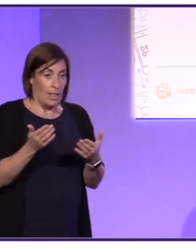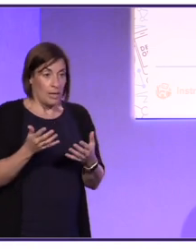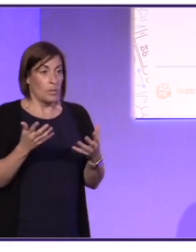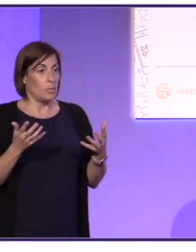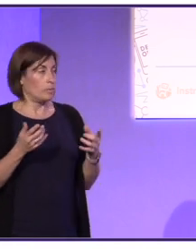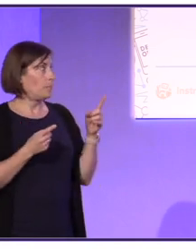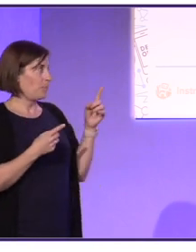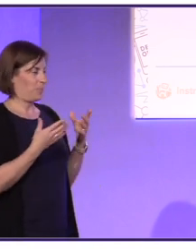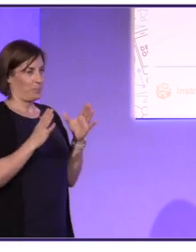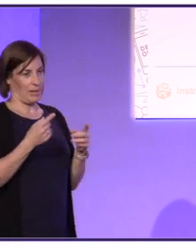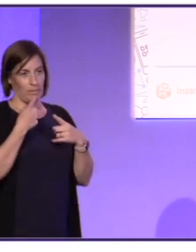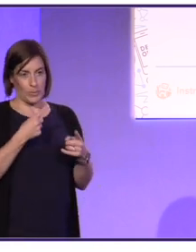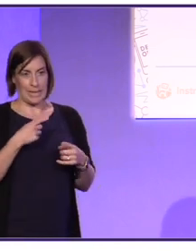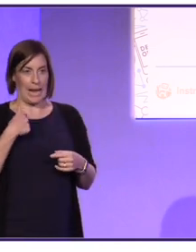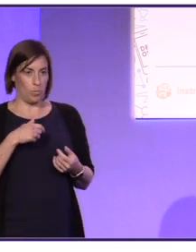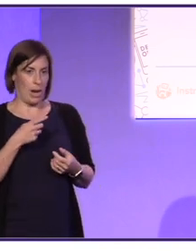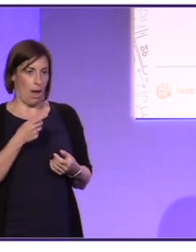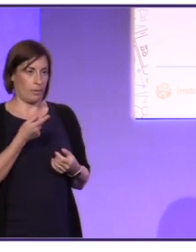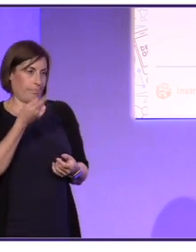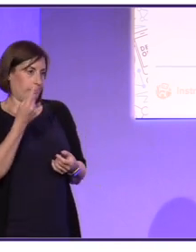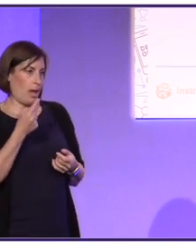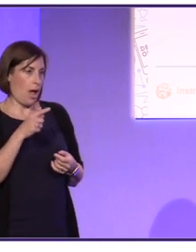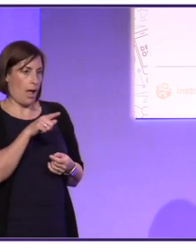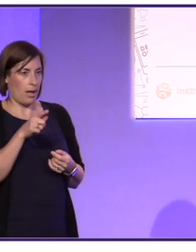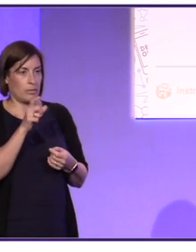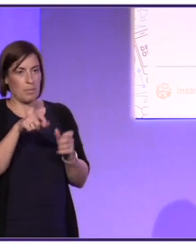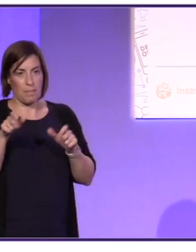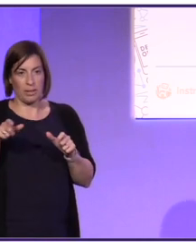are hiring. Couldn't get away with that.